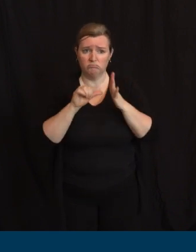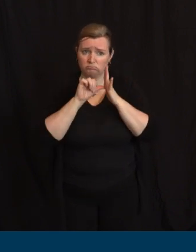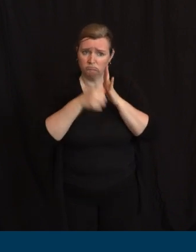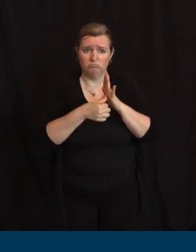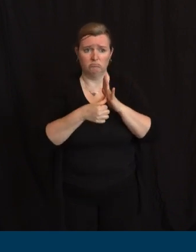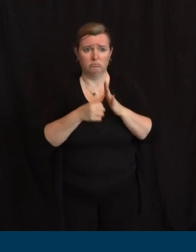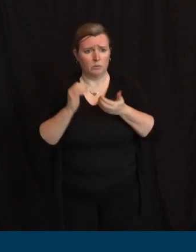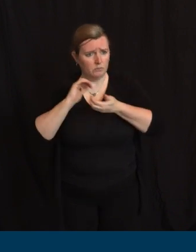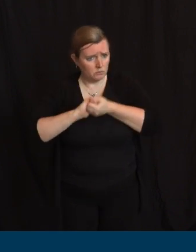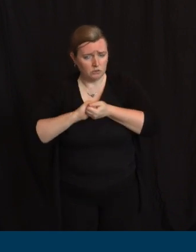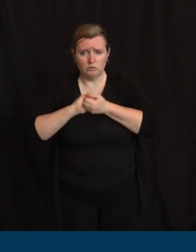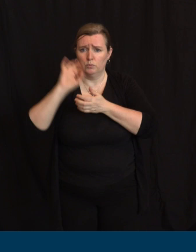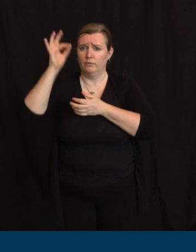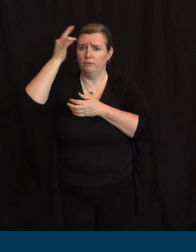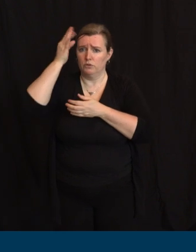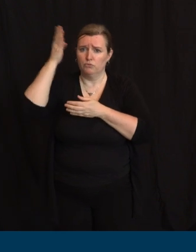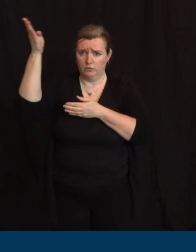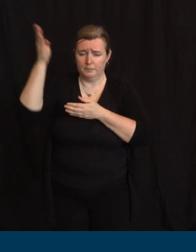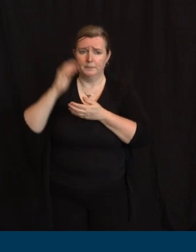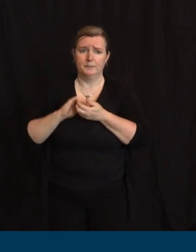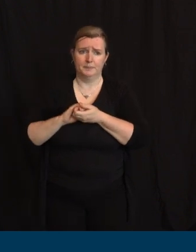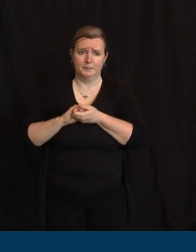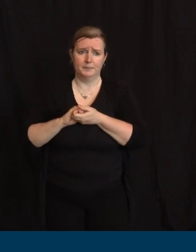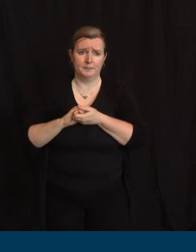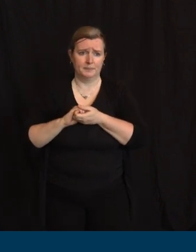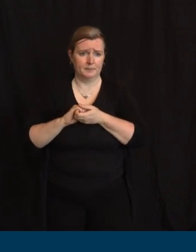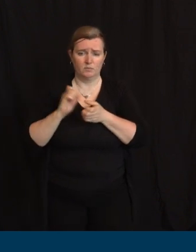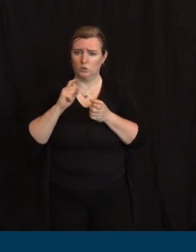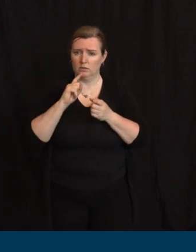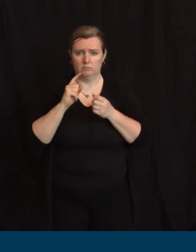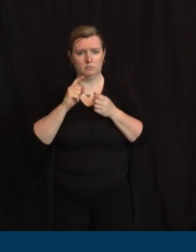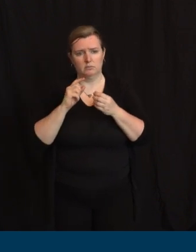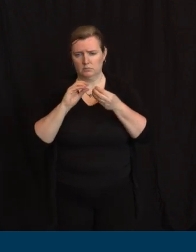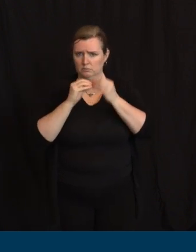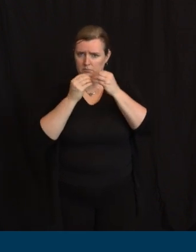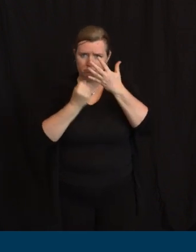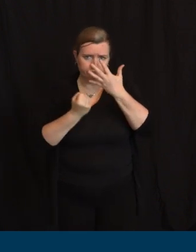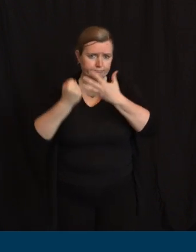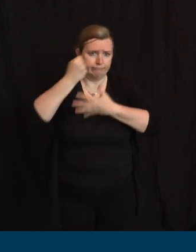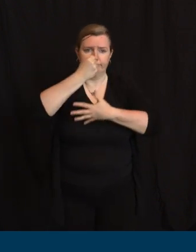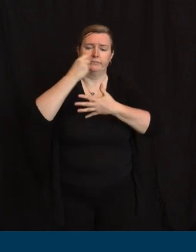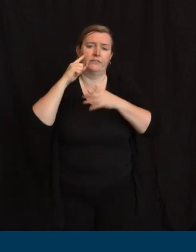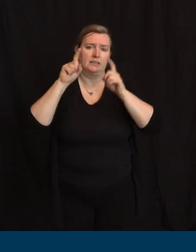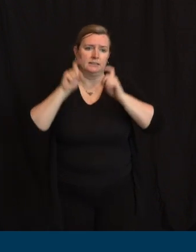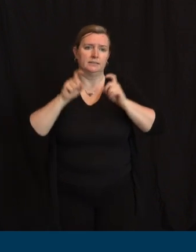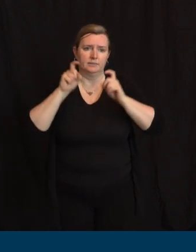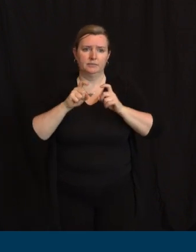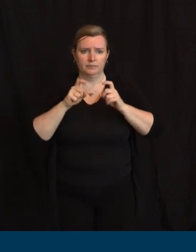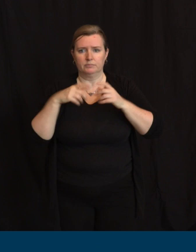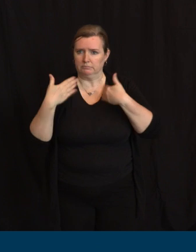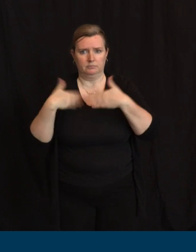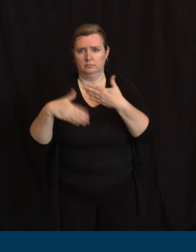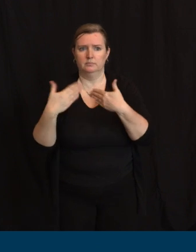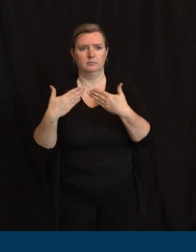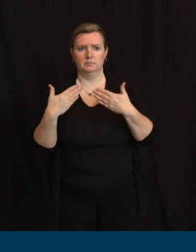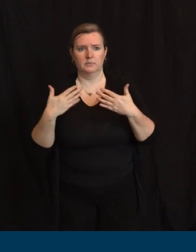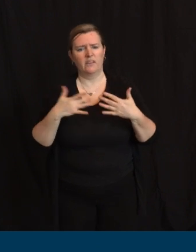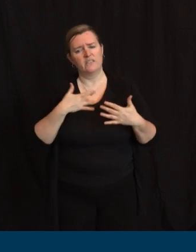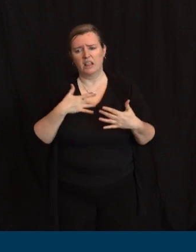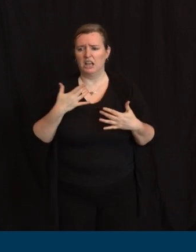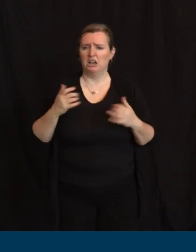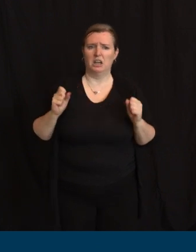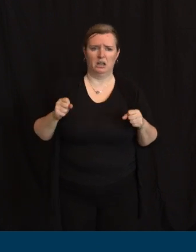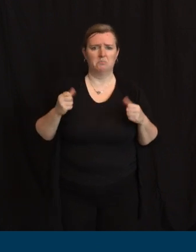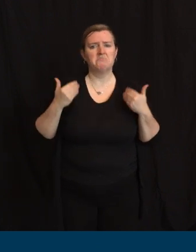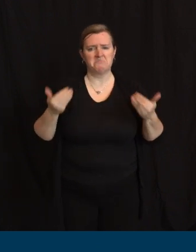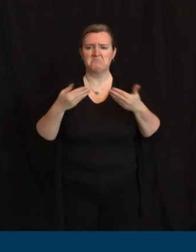got to be in place before we have any reasonable confidence that we can begin to open things back up again, and those are points that I'll reiterate,